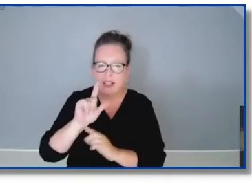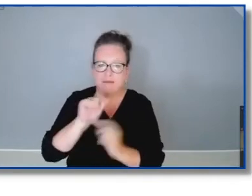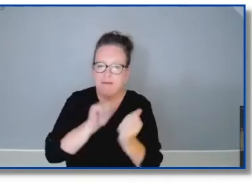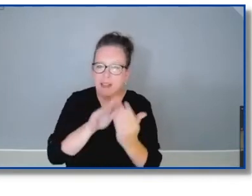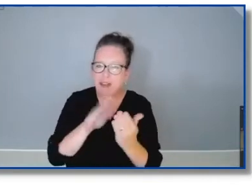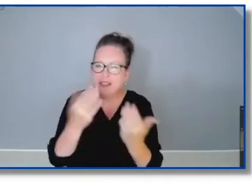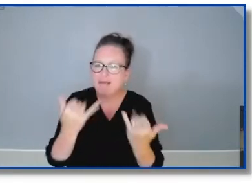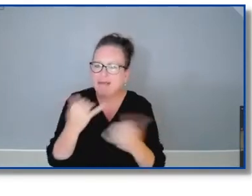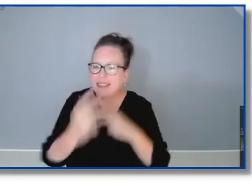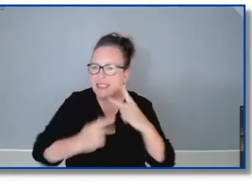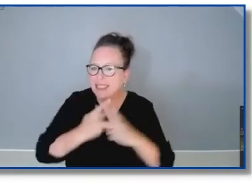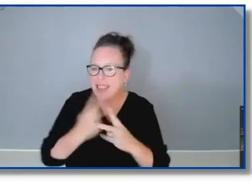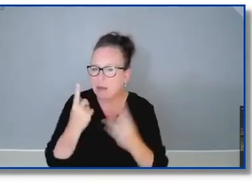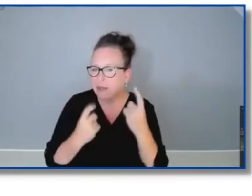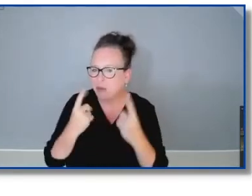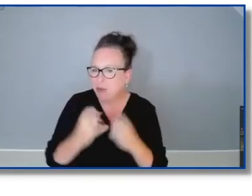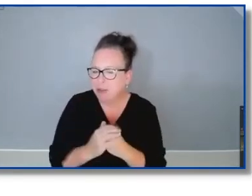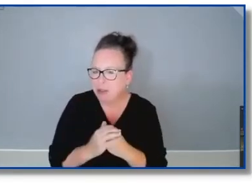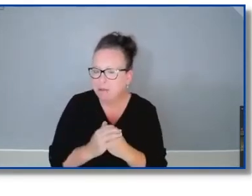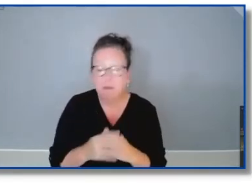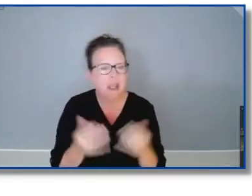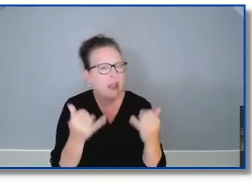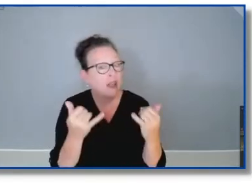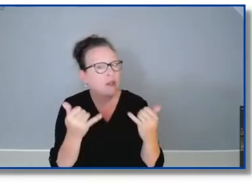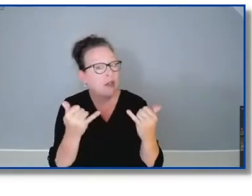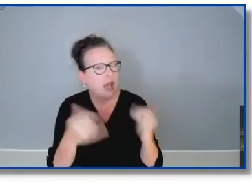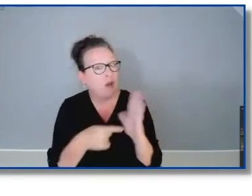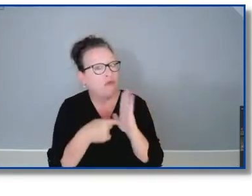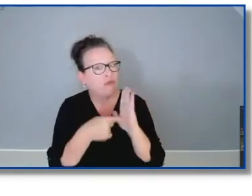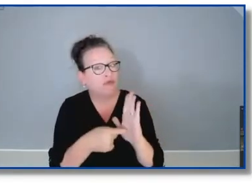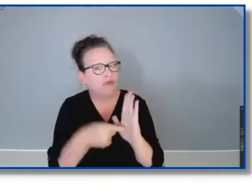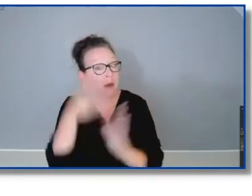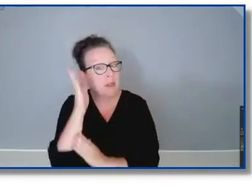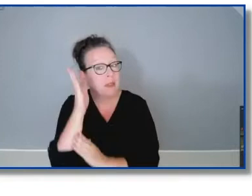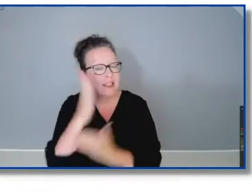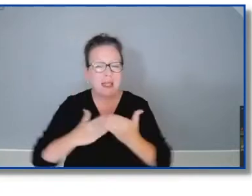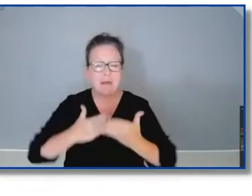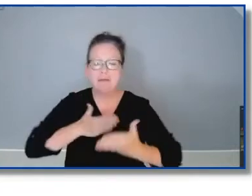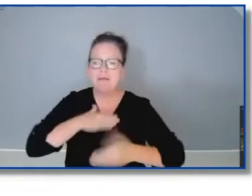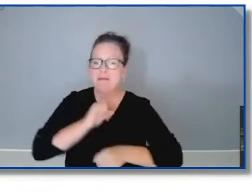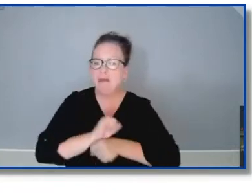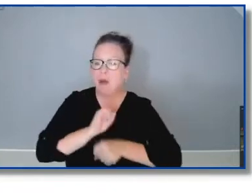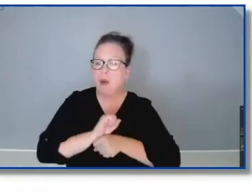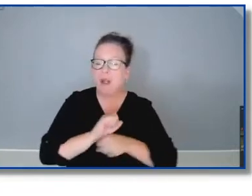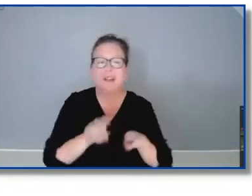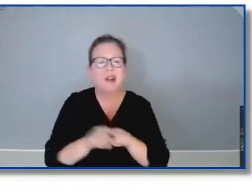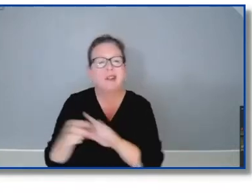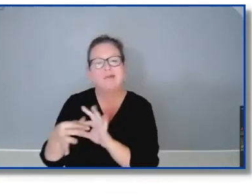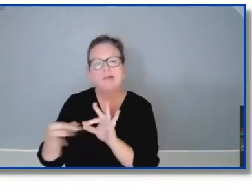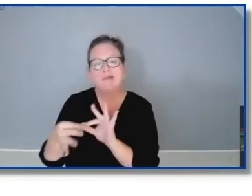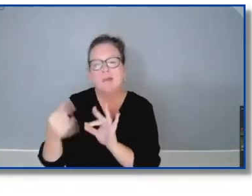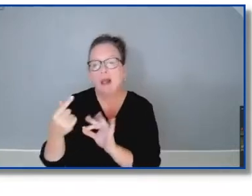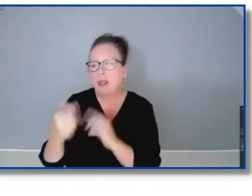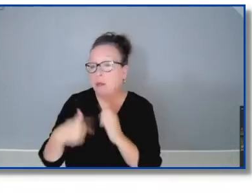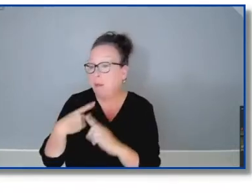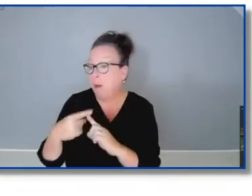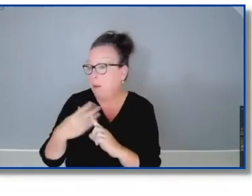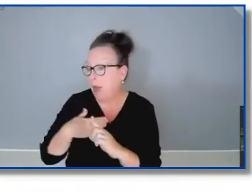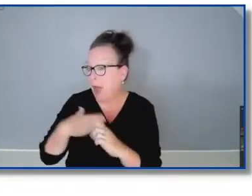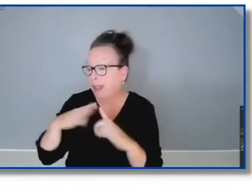to present some works and talk a little bit about my practice.